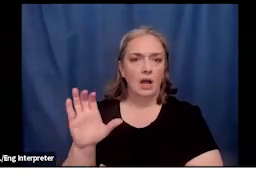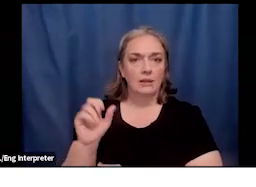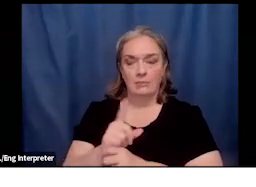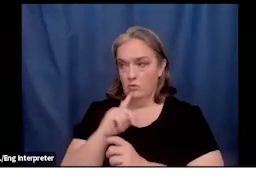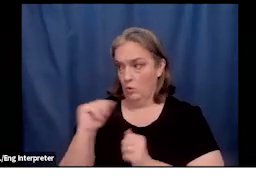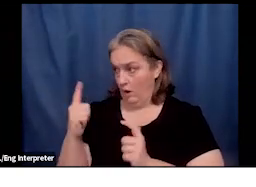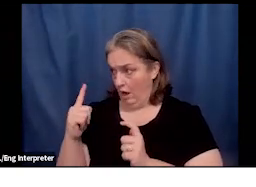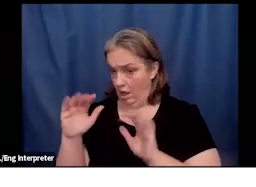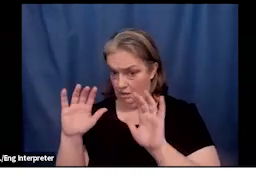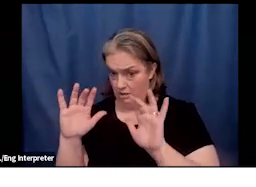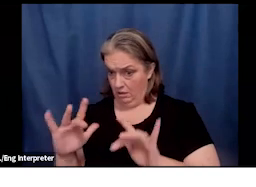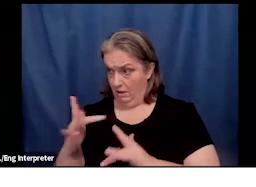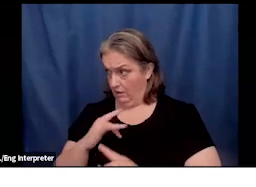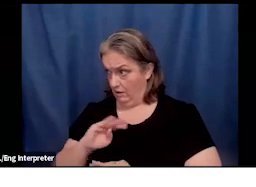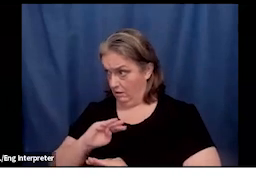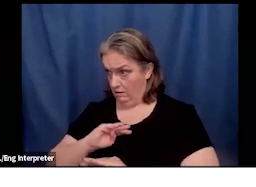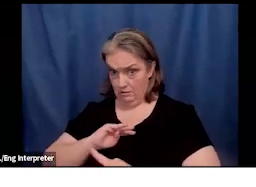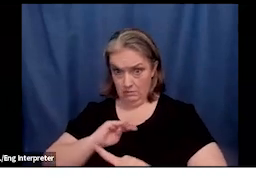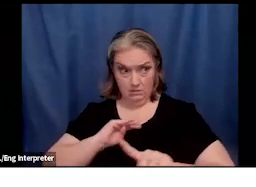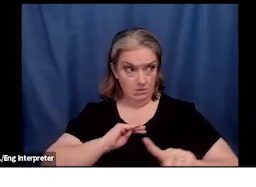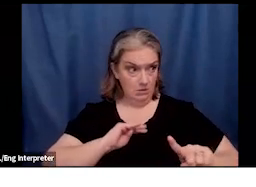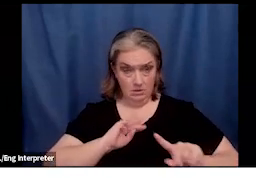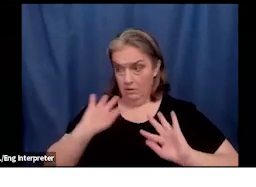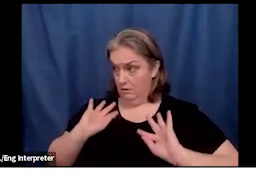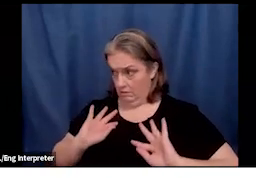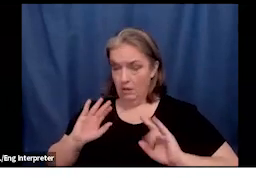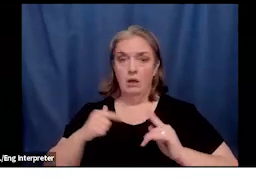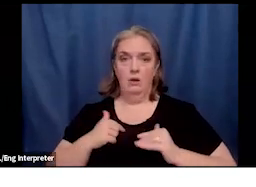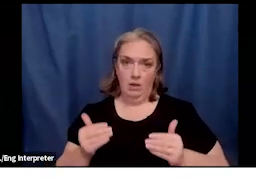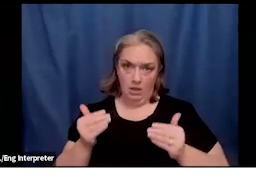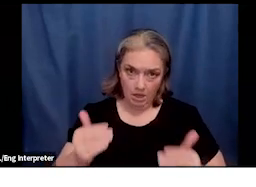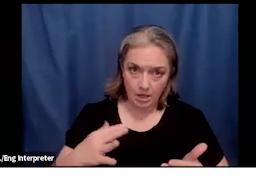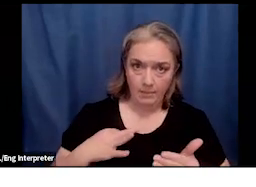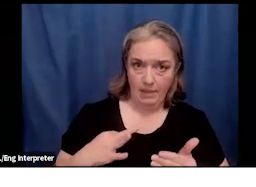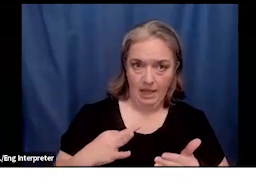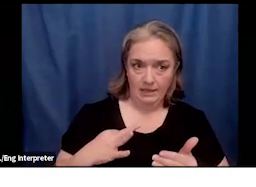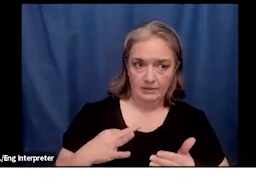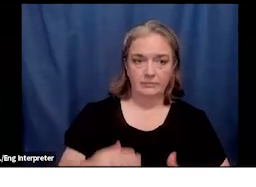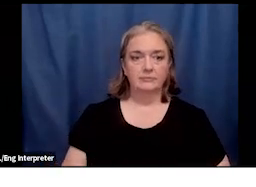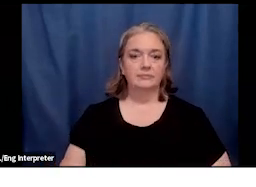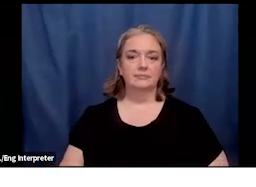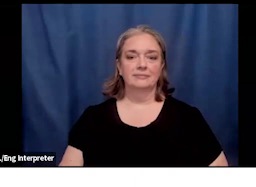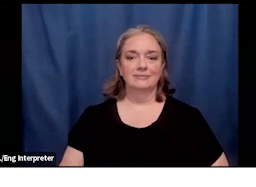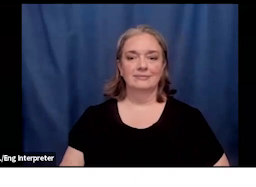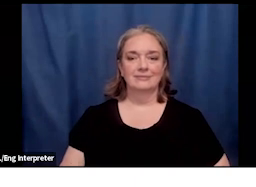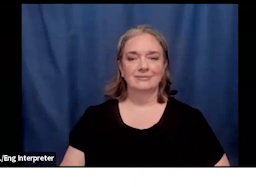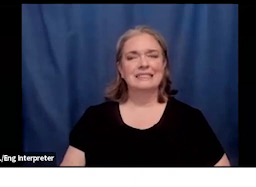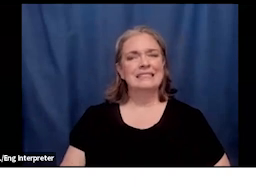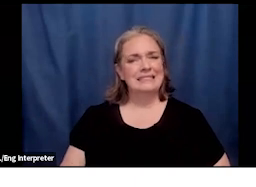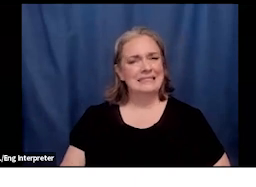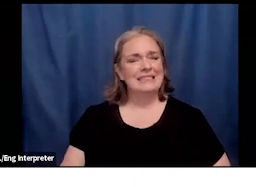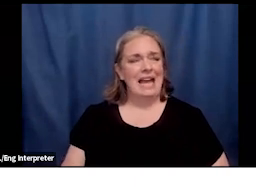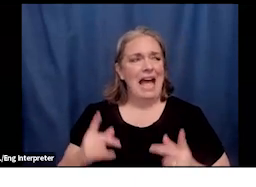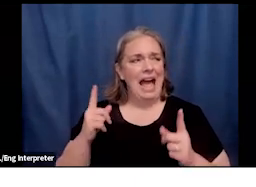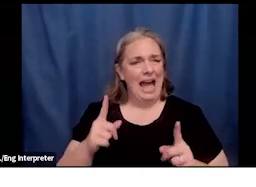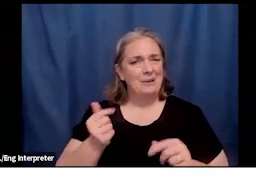and feels confident about what the project is that you're applying for. It's There's been a couple run-ins